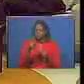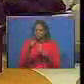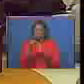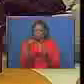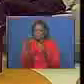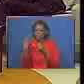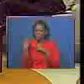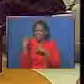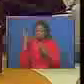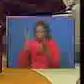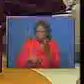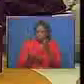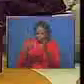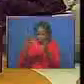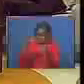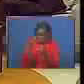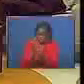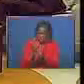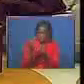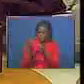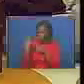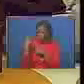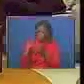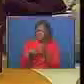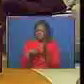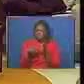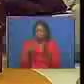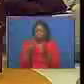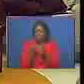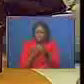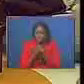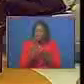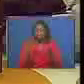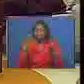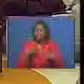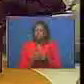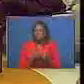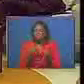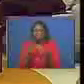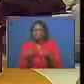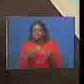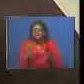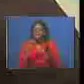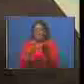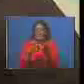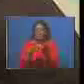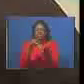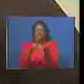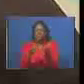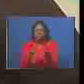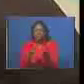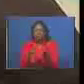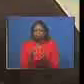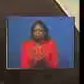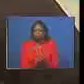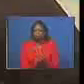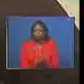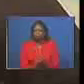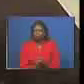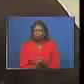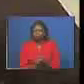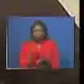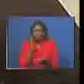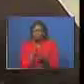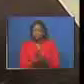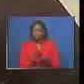to ensure that these people are also factored in and that provision is abided by I think we still have a